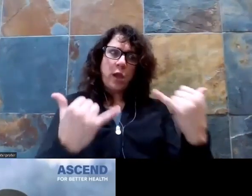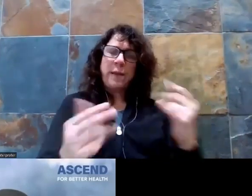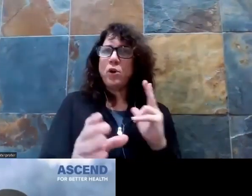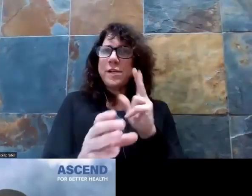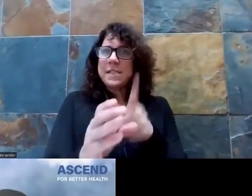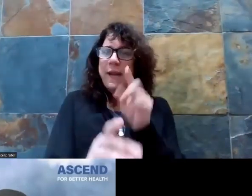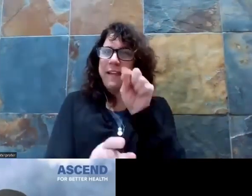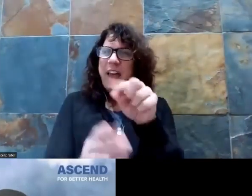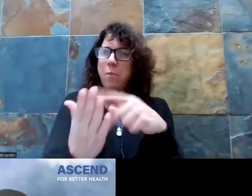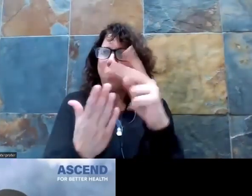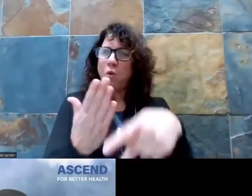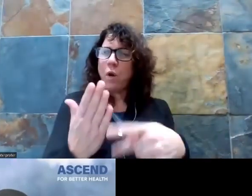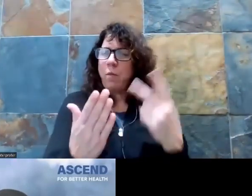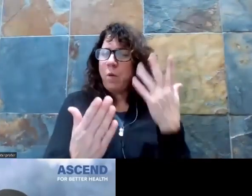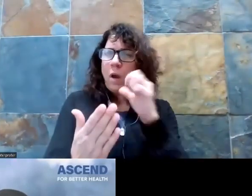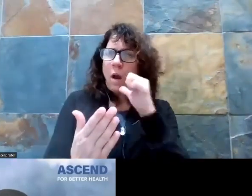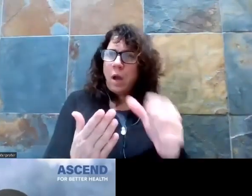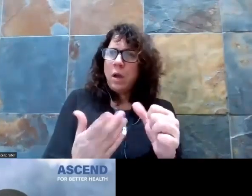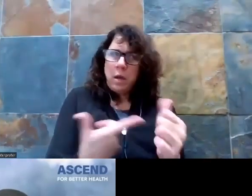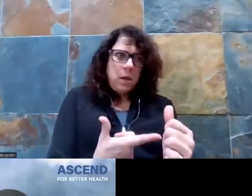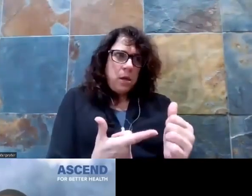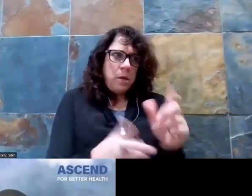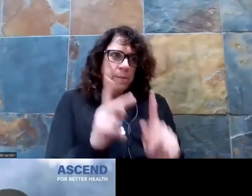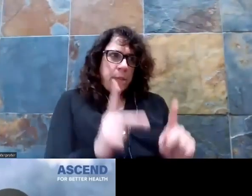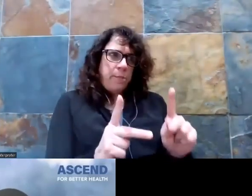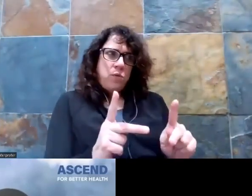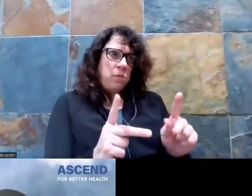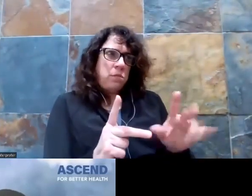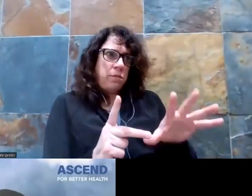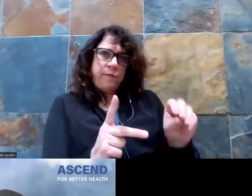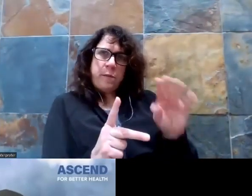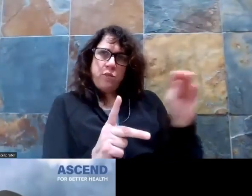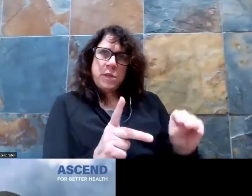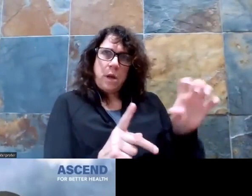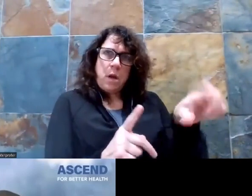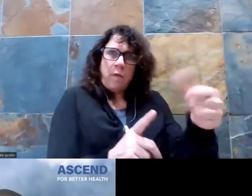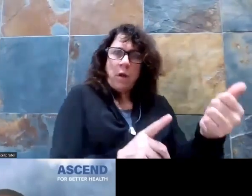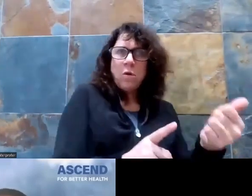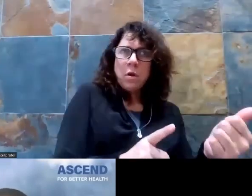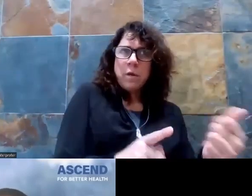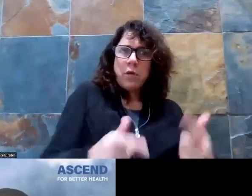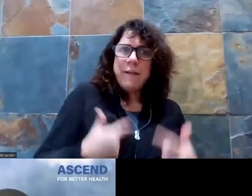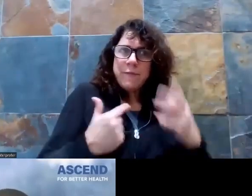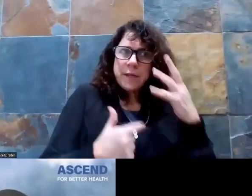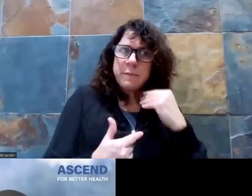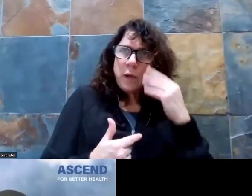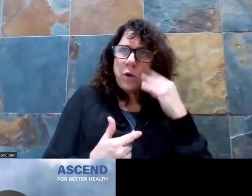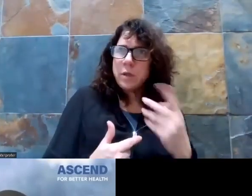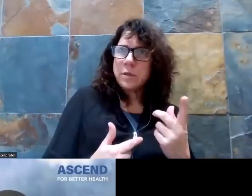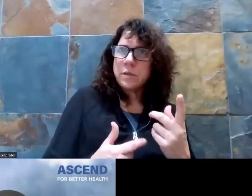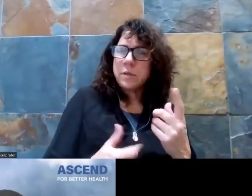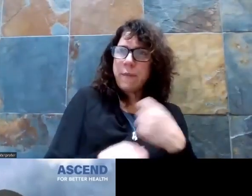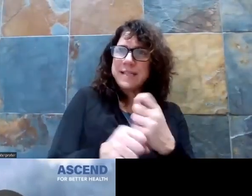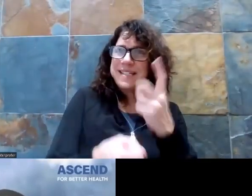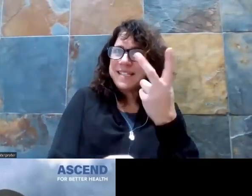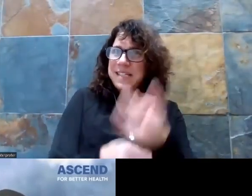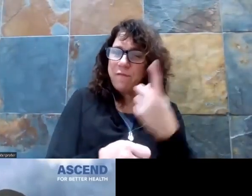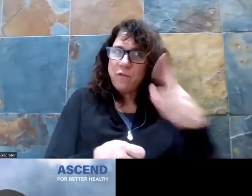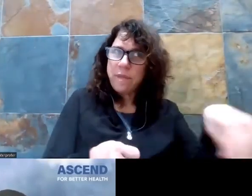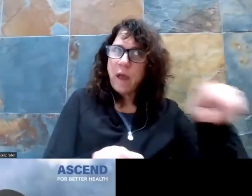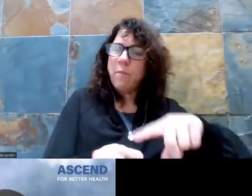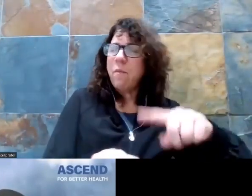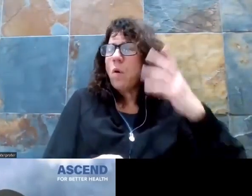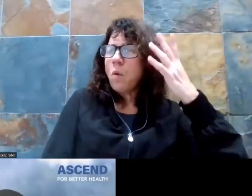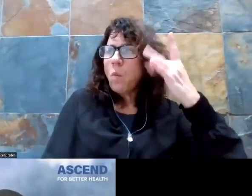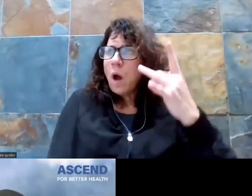participating? Those who were eligible, what about that other 50%? What is it about their lived experience that makes it difficult for them? Why